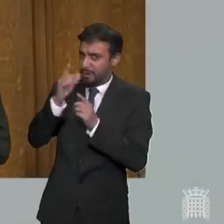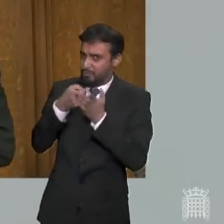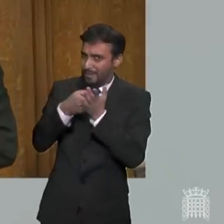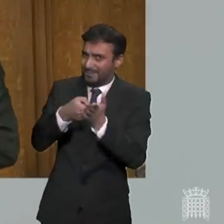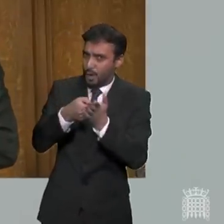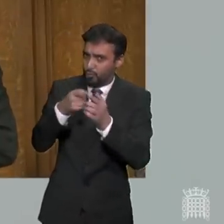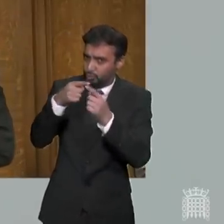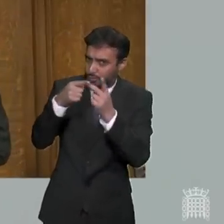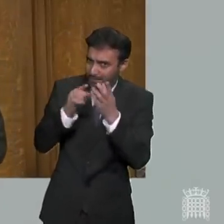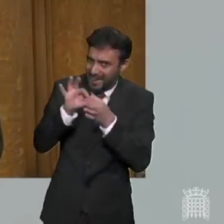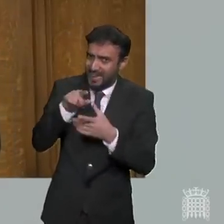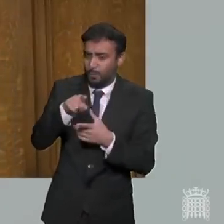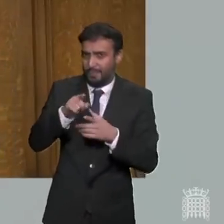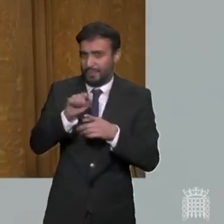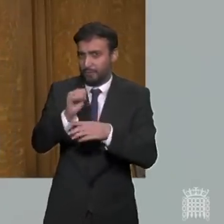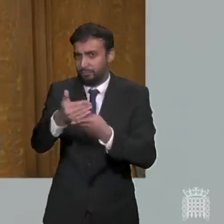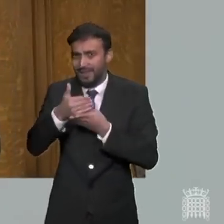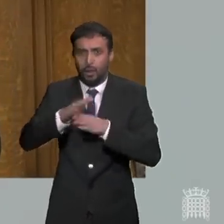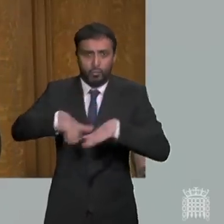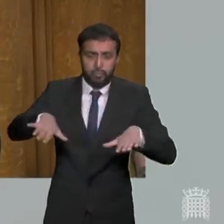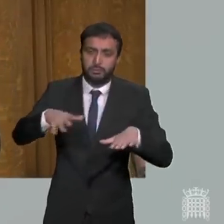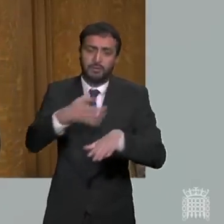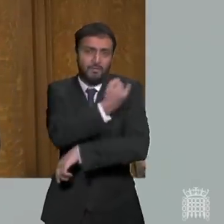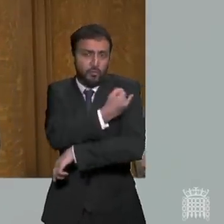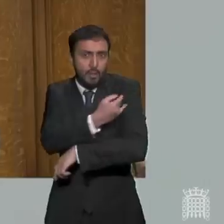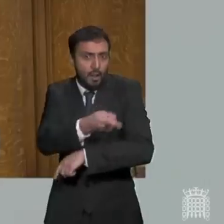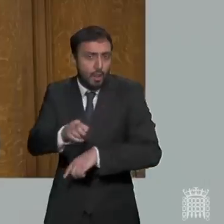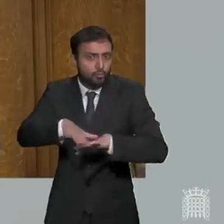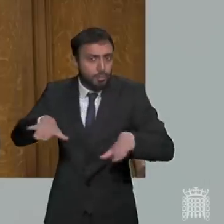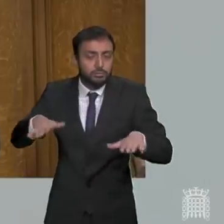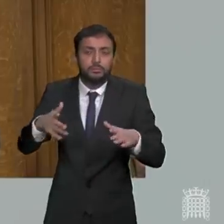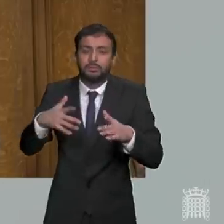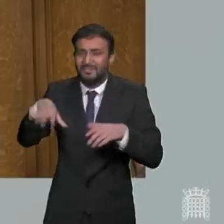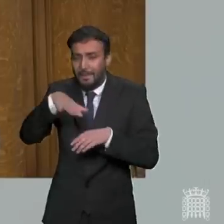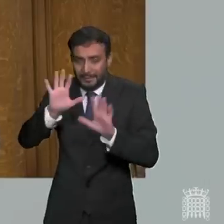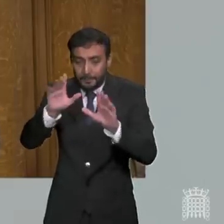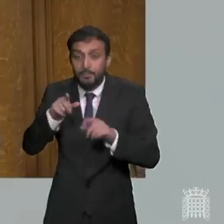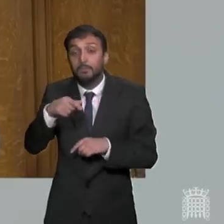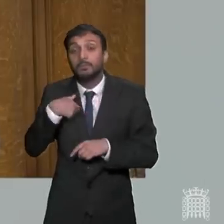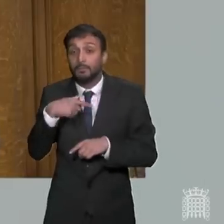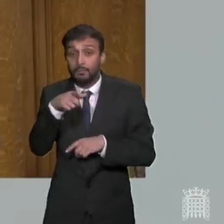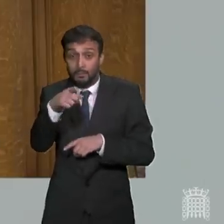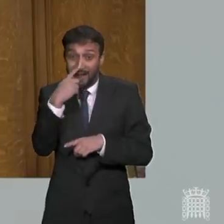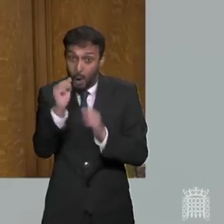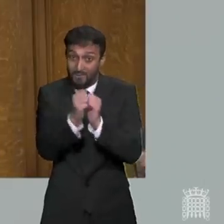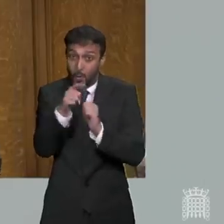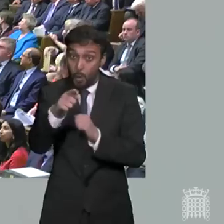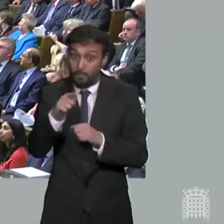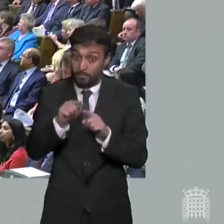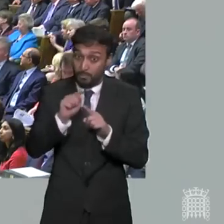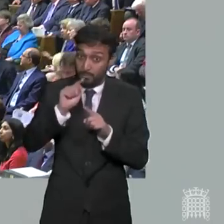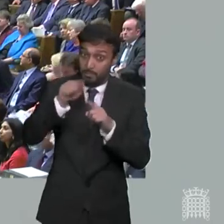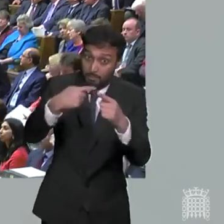society and the families who support them, the people who support them, that there will be a strong and robust government response as early as possible in the new